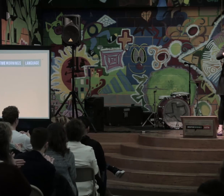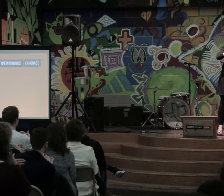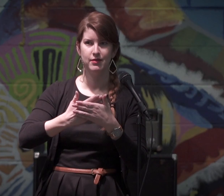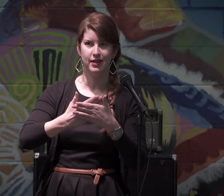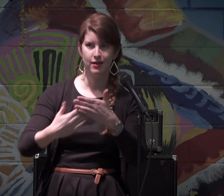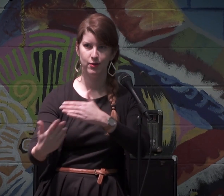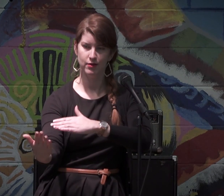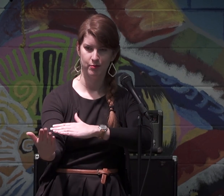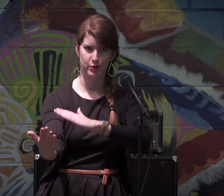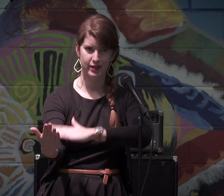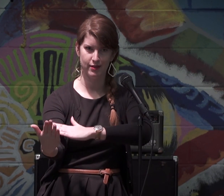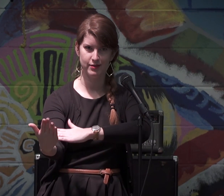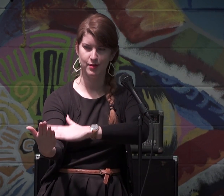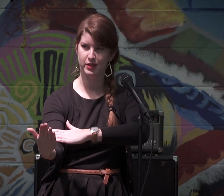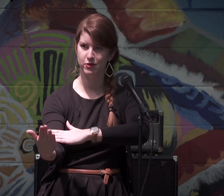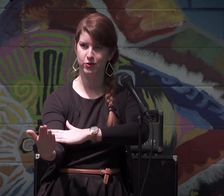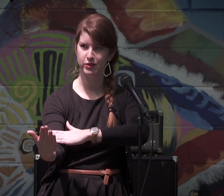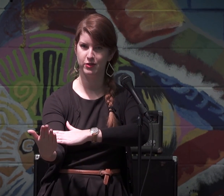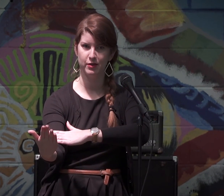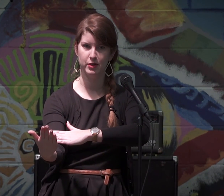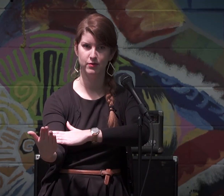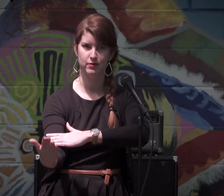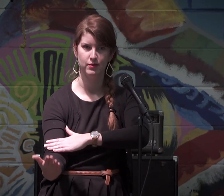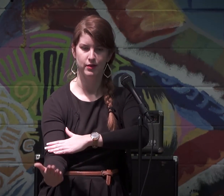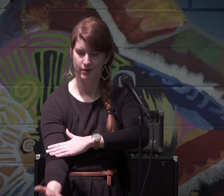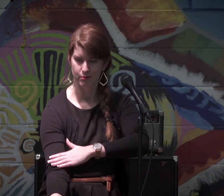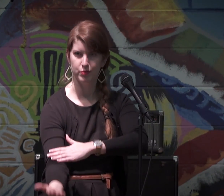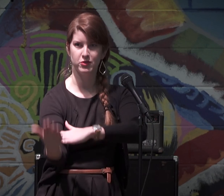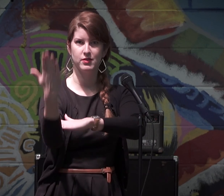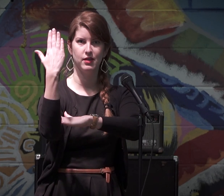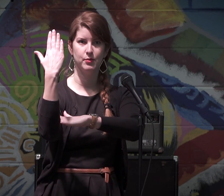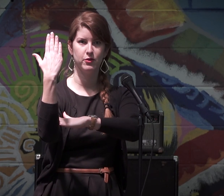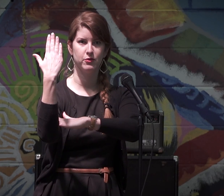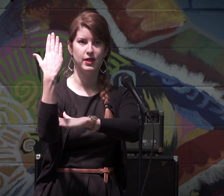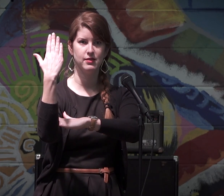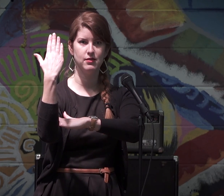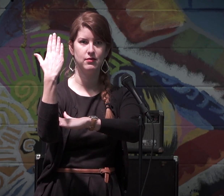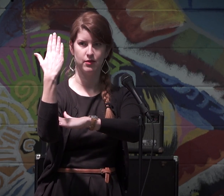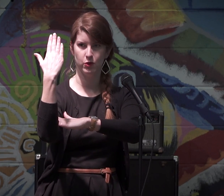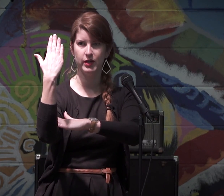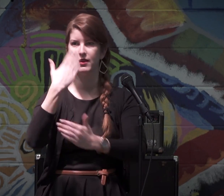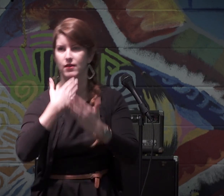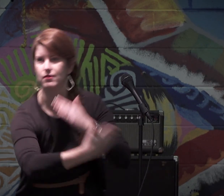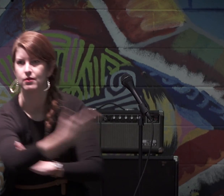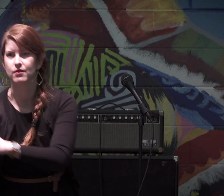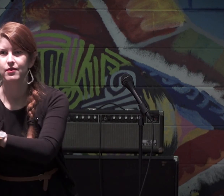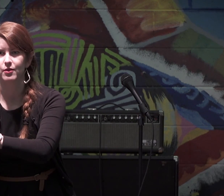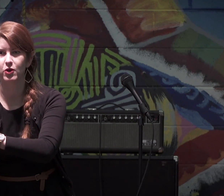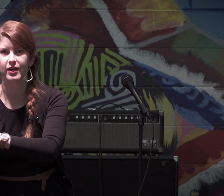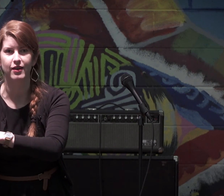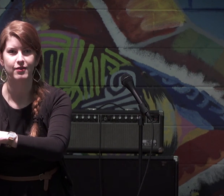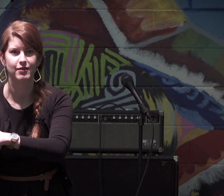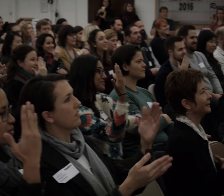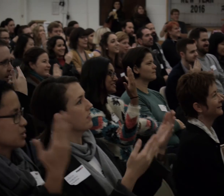hand. Now, put that non-dominant in the crook of your elbow. Push the sun up over the horizon. Good morning.